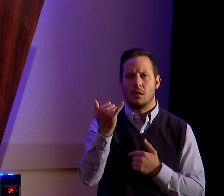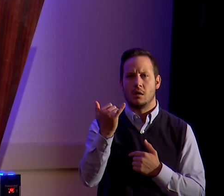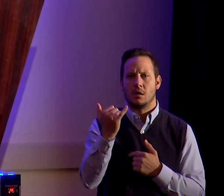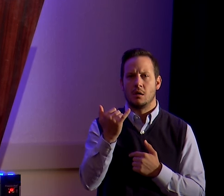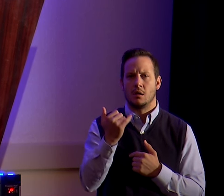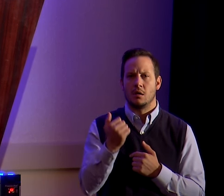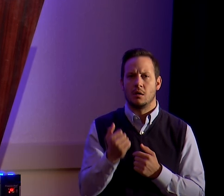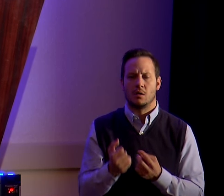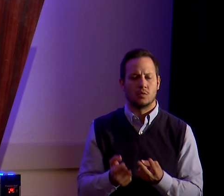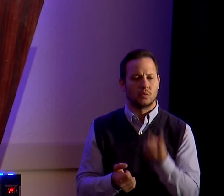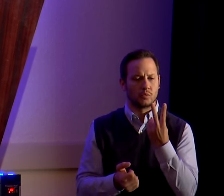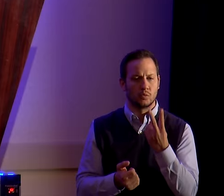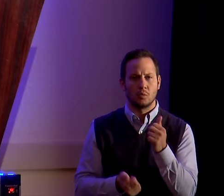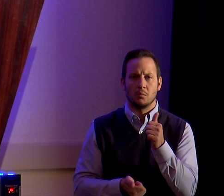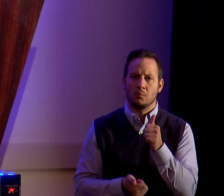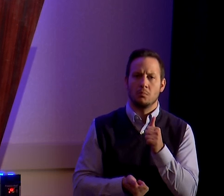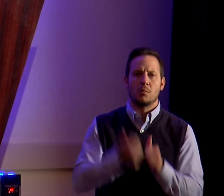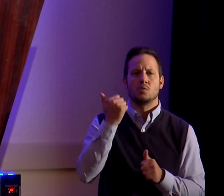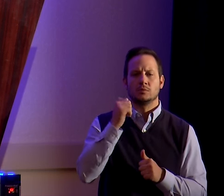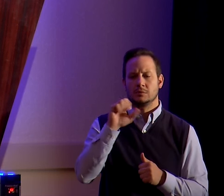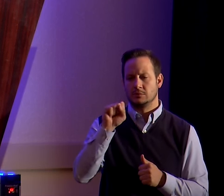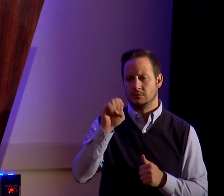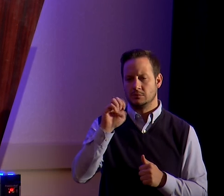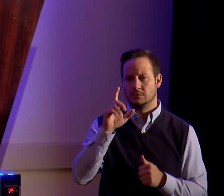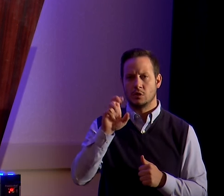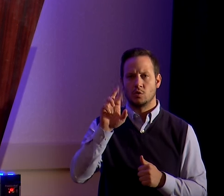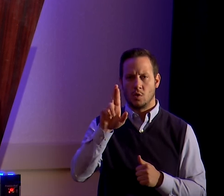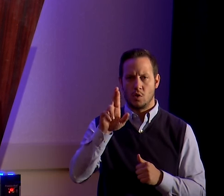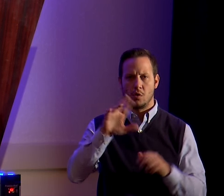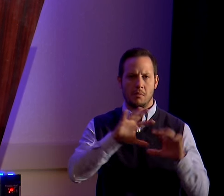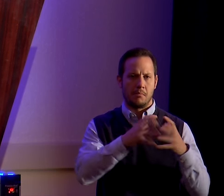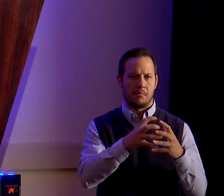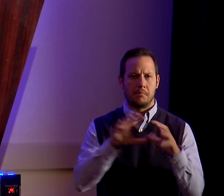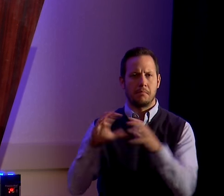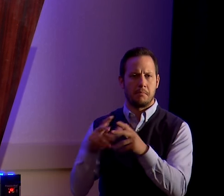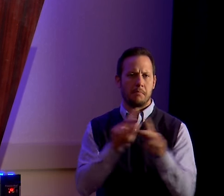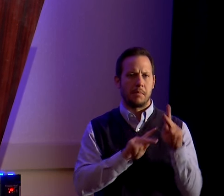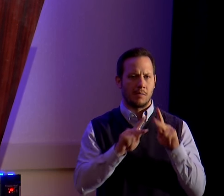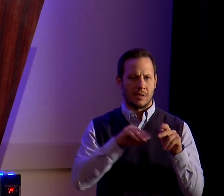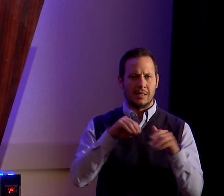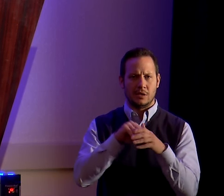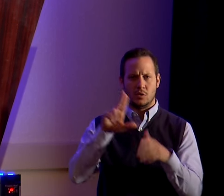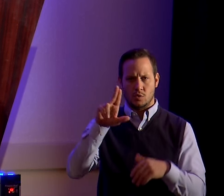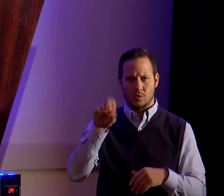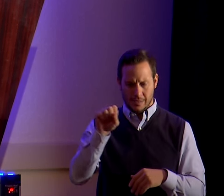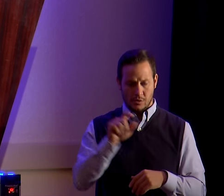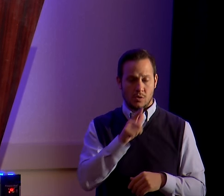most secular population in the US, Asians